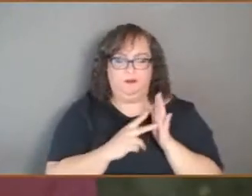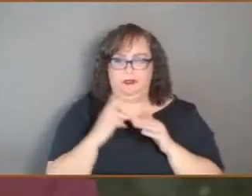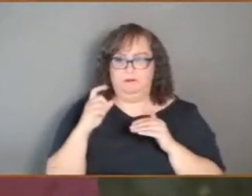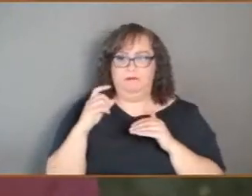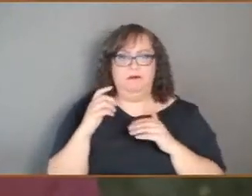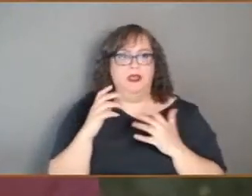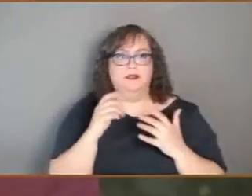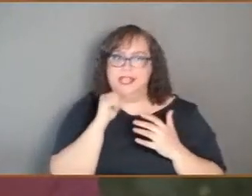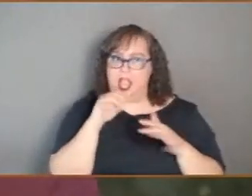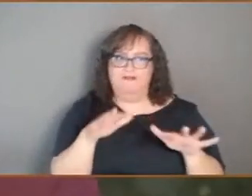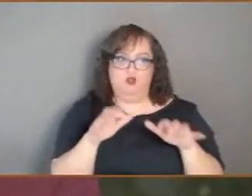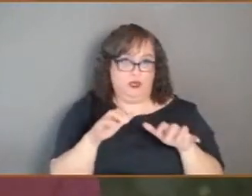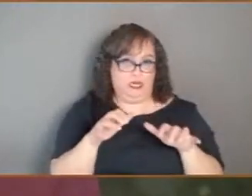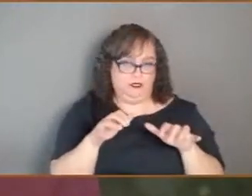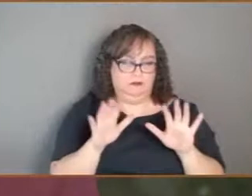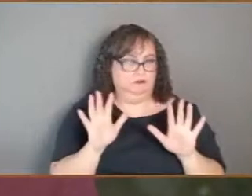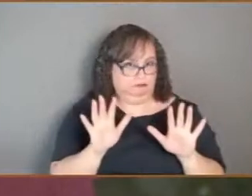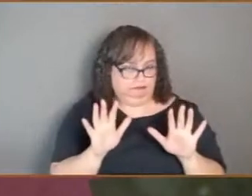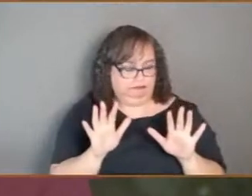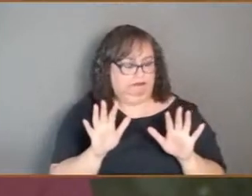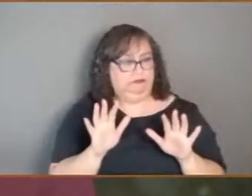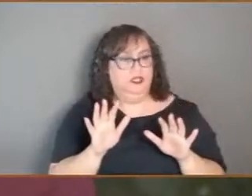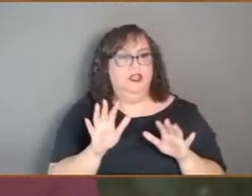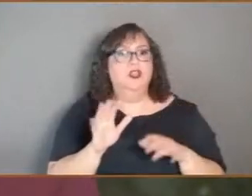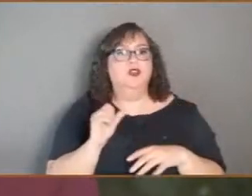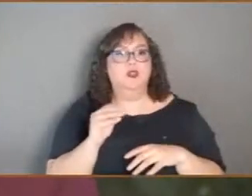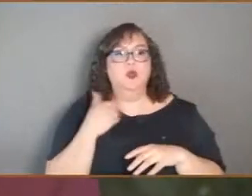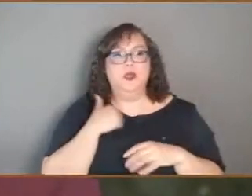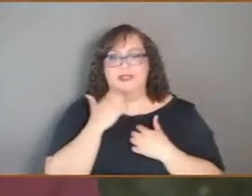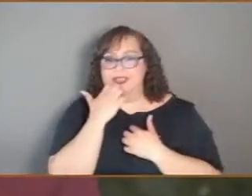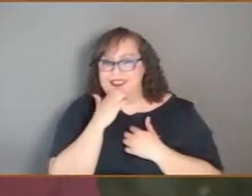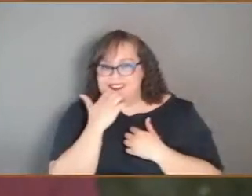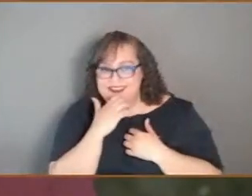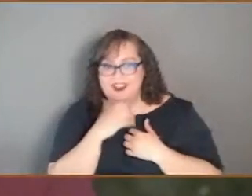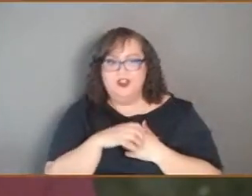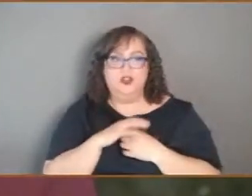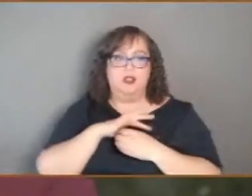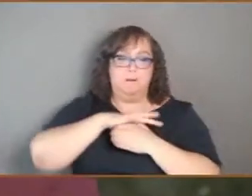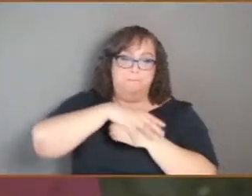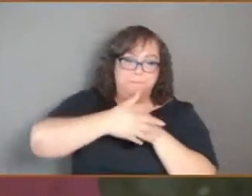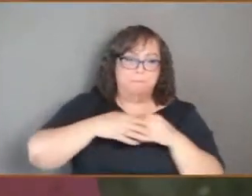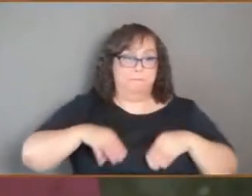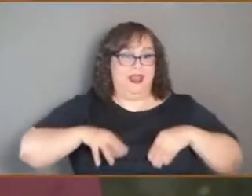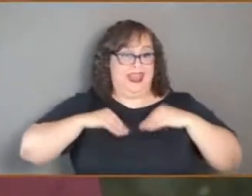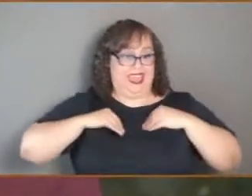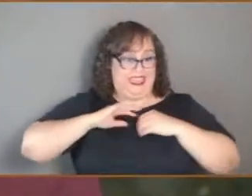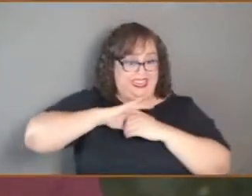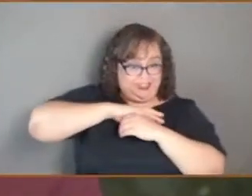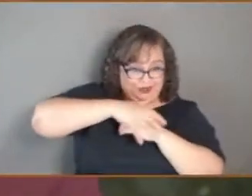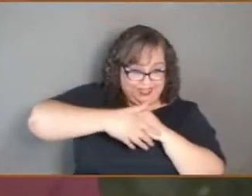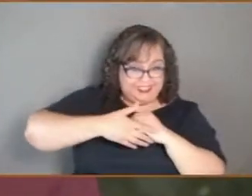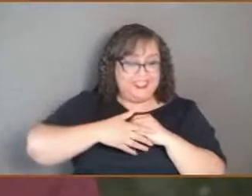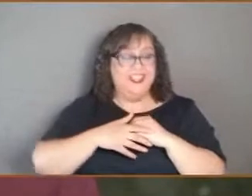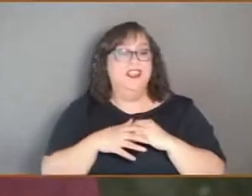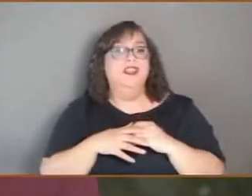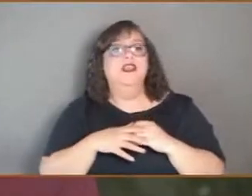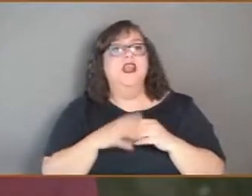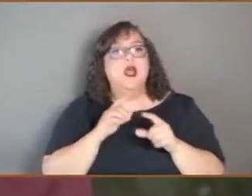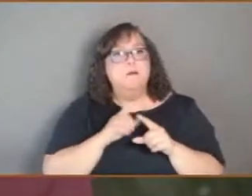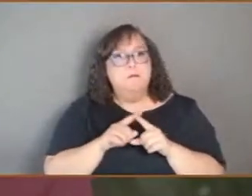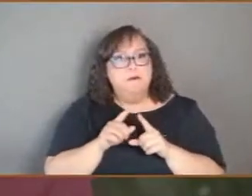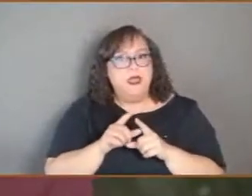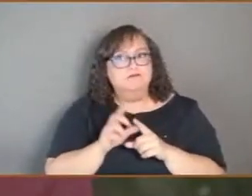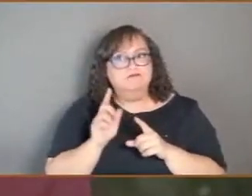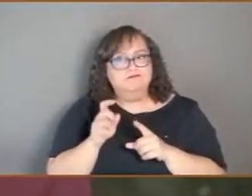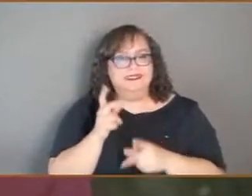the time. So we maintain it with electric heaters and blanket and insulation. Space is really cold, but we also have to maintain it cool, so we get a